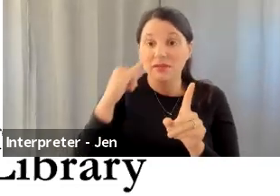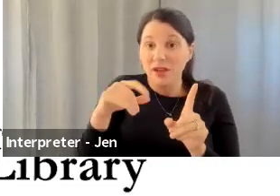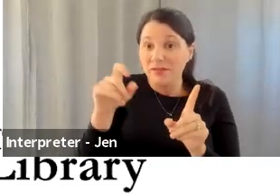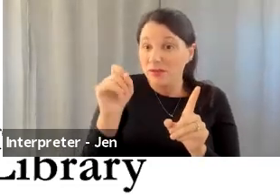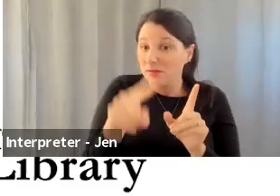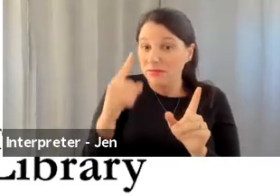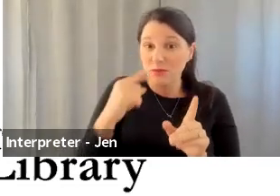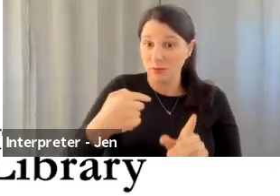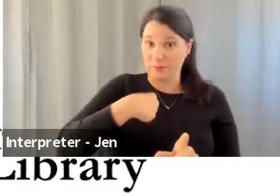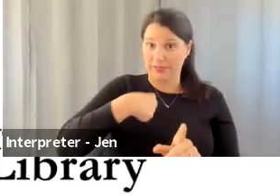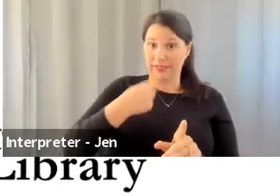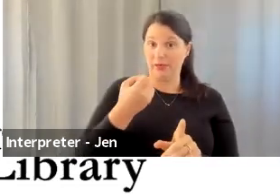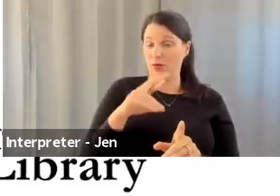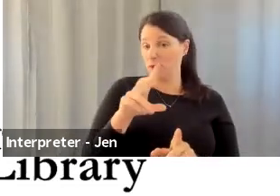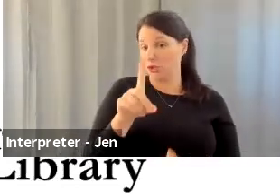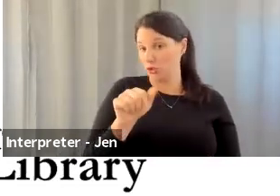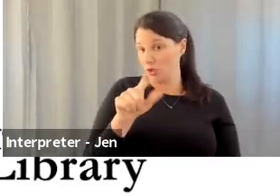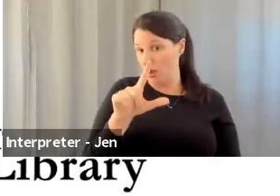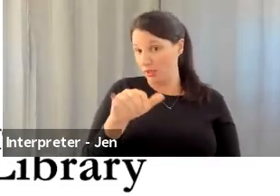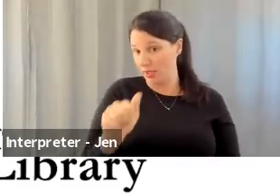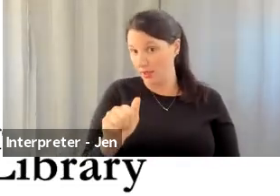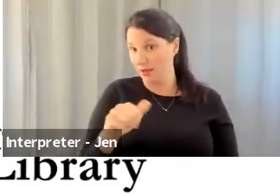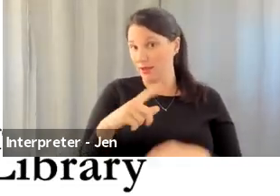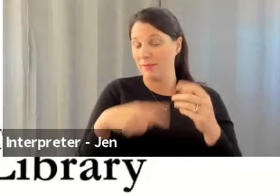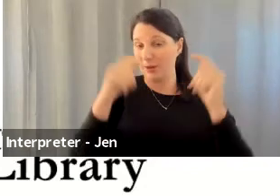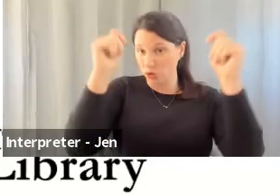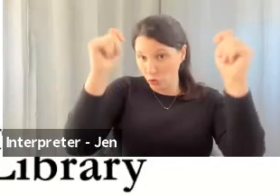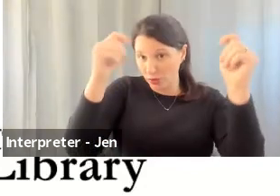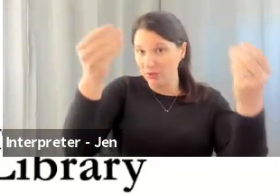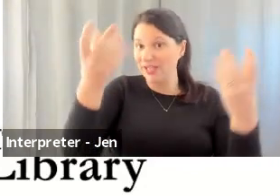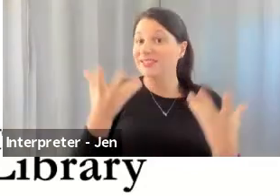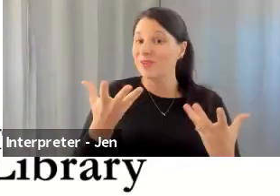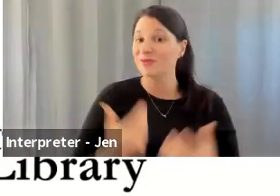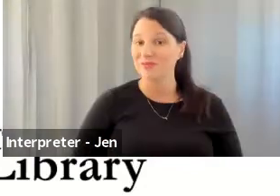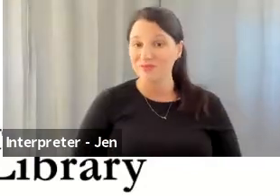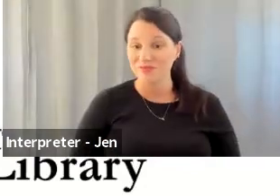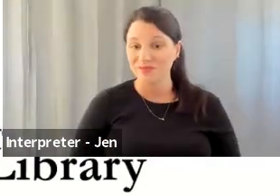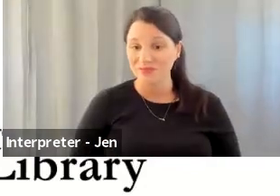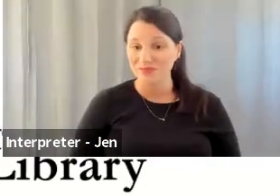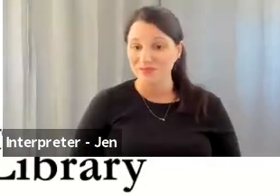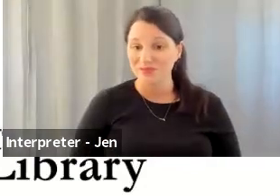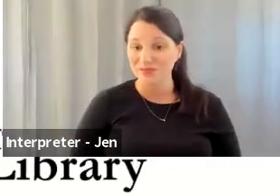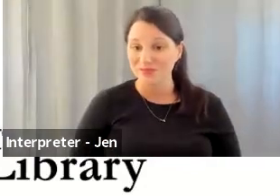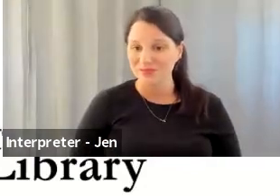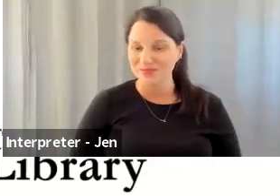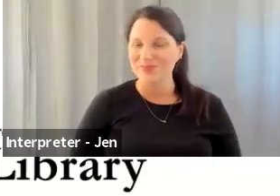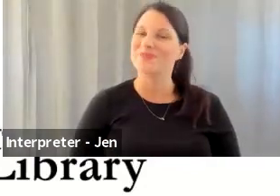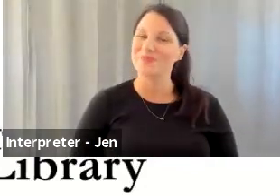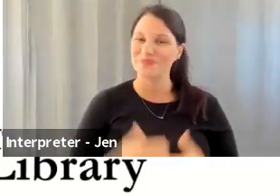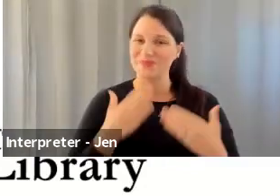or for Dahlia about tutorial, please do let us know. Thank you,